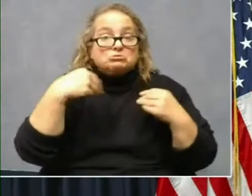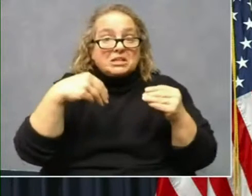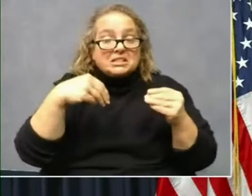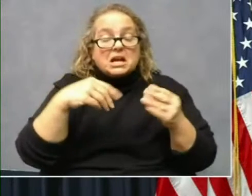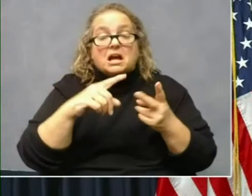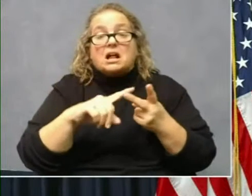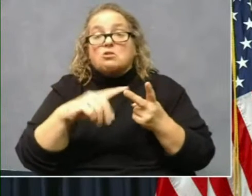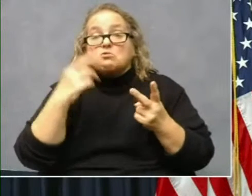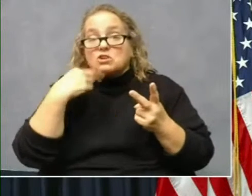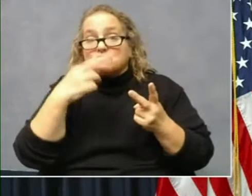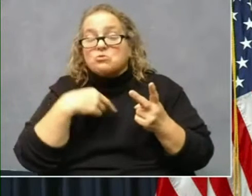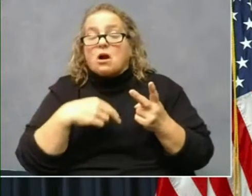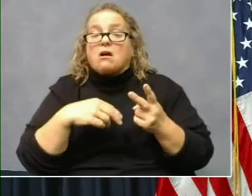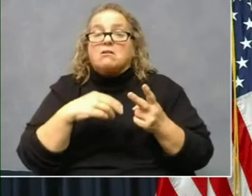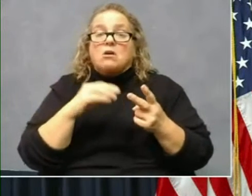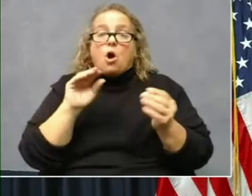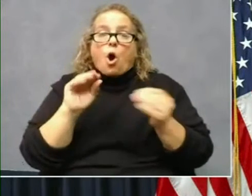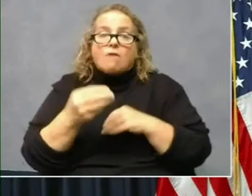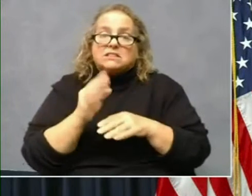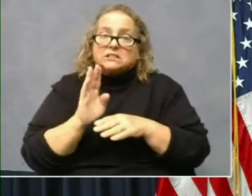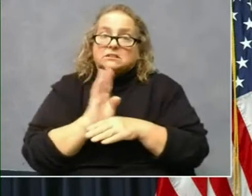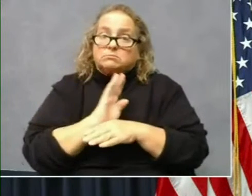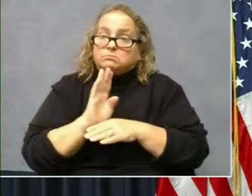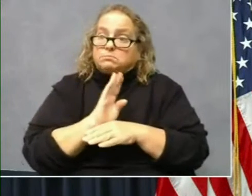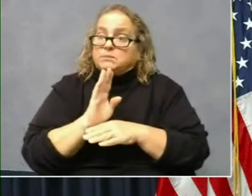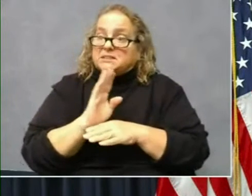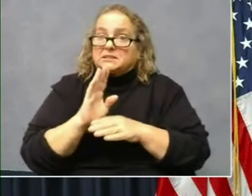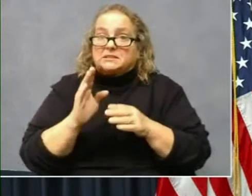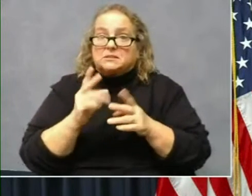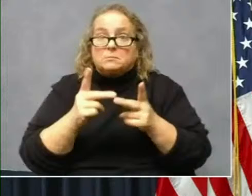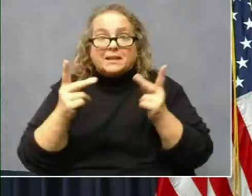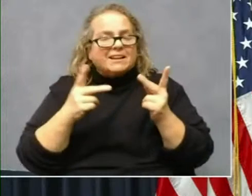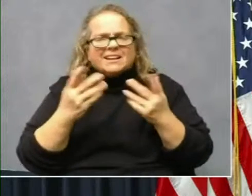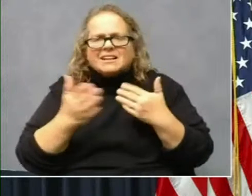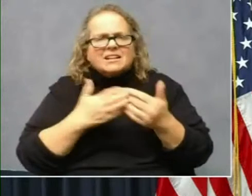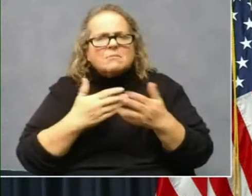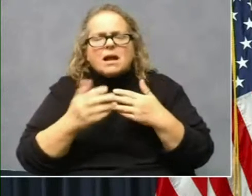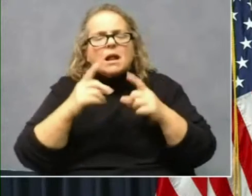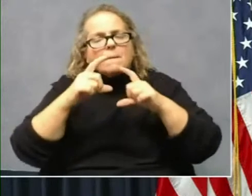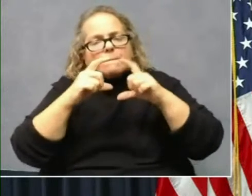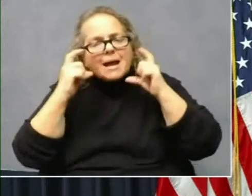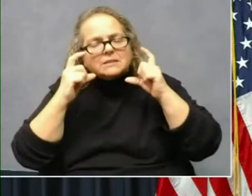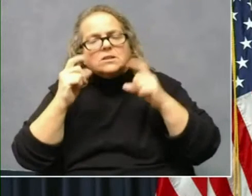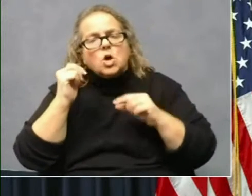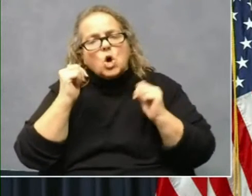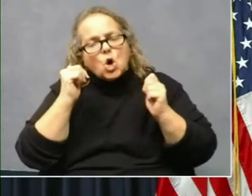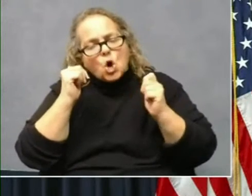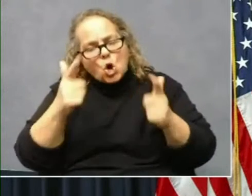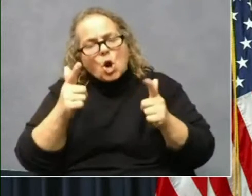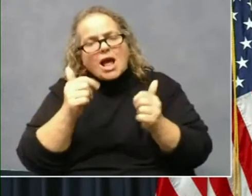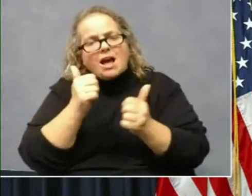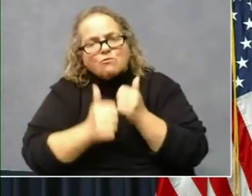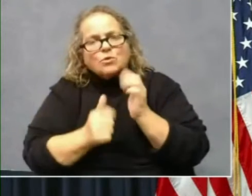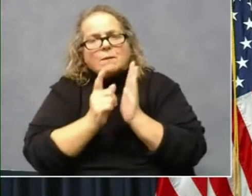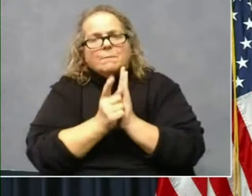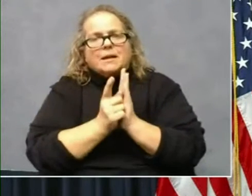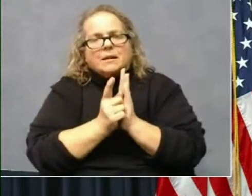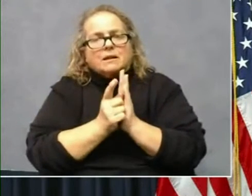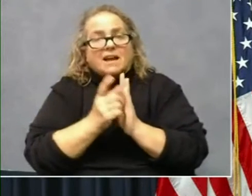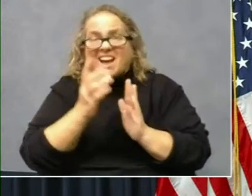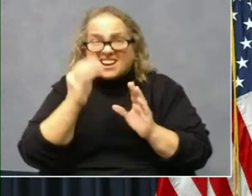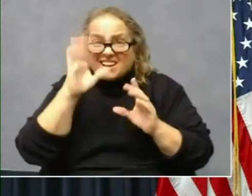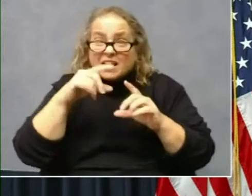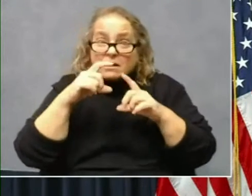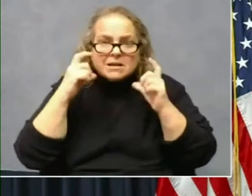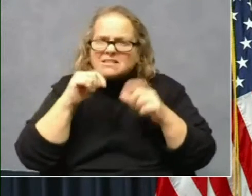could be any of it. We have to make sure everybody inside it's wearing a mask every minute that they need to. Now that is not comfortable, but none of